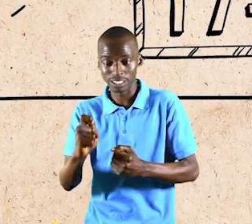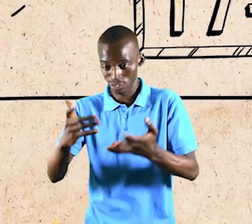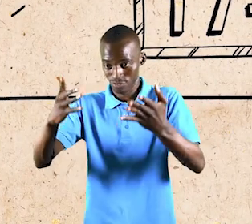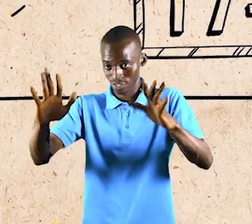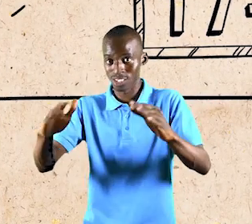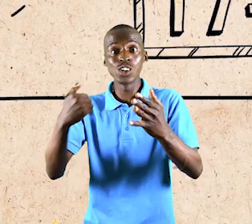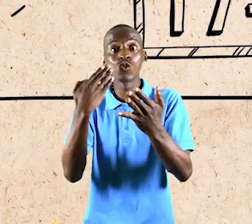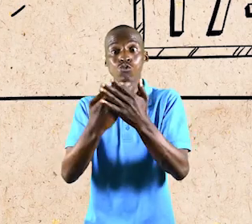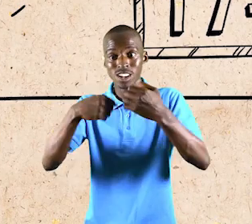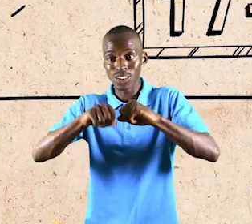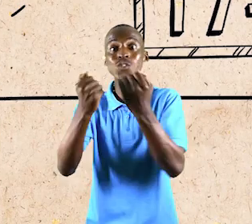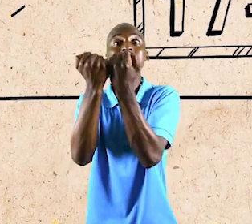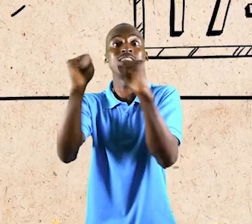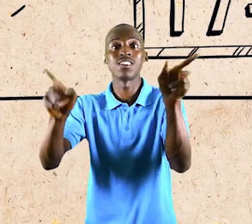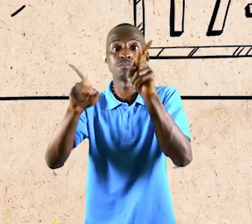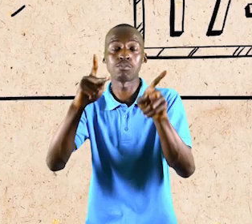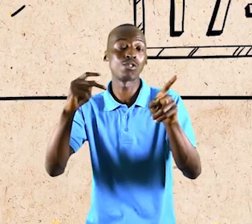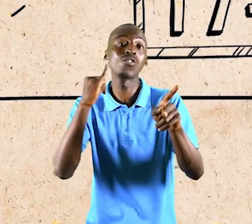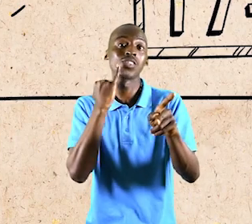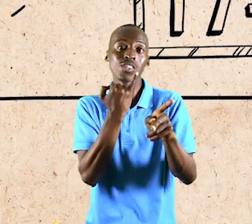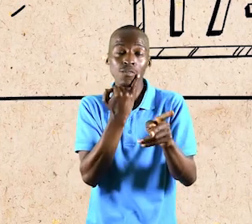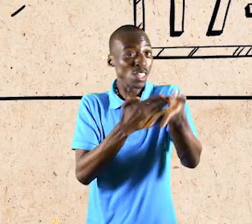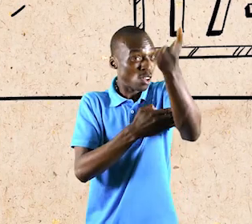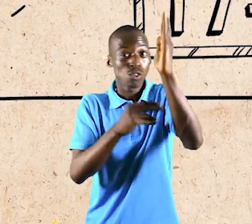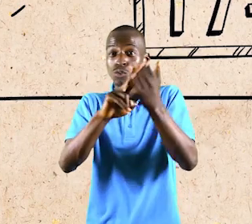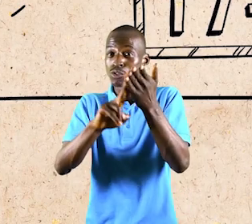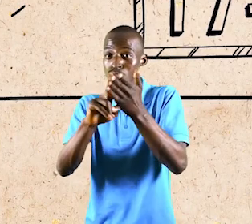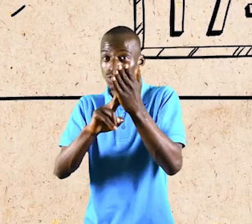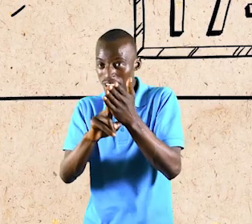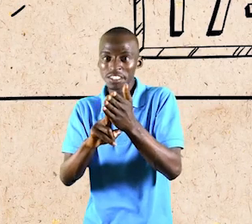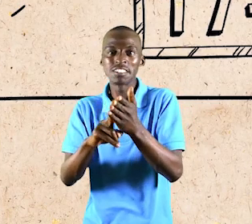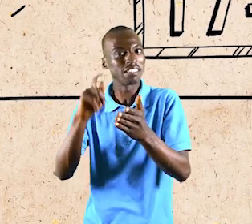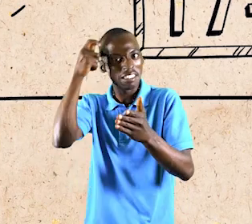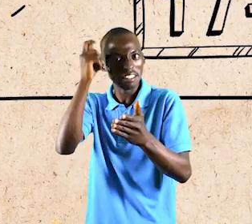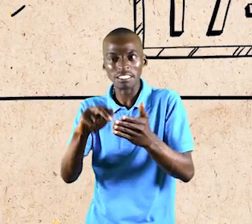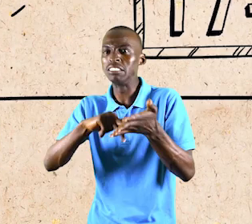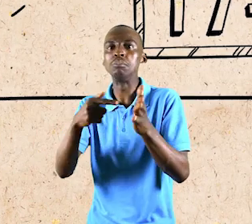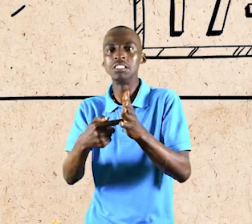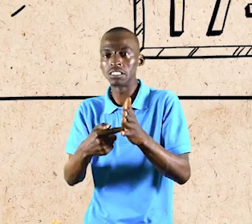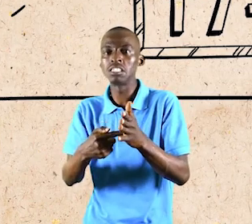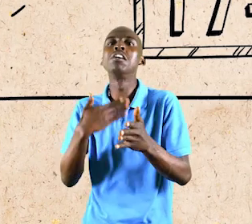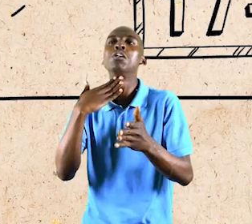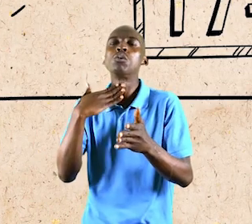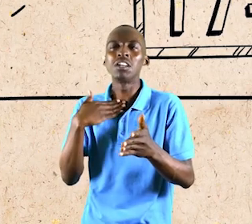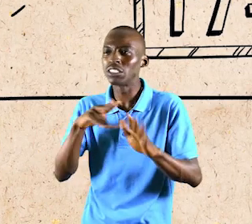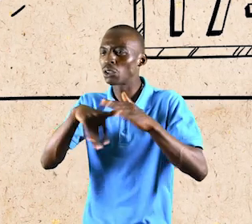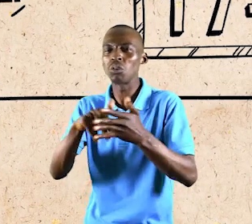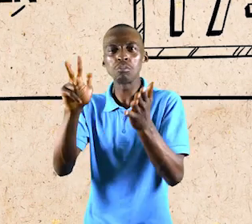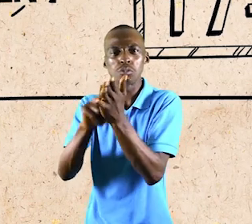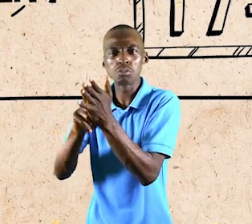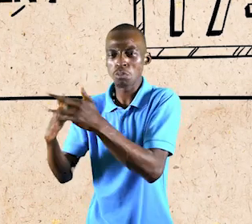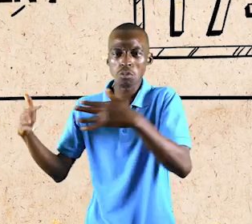these great acts of deliverance. Now, the fact that God uses these really screwed up people doesn't mean he endorses all or